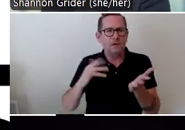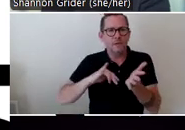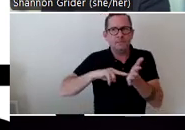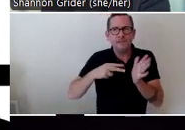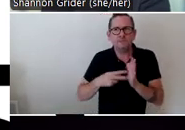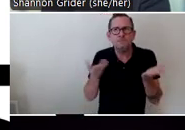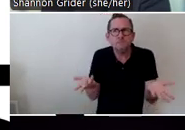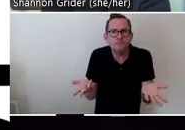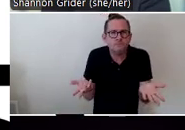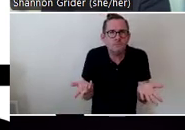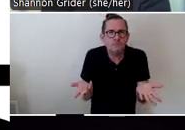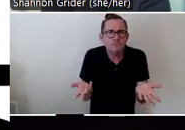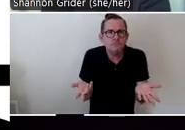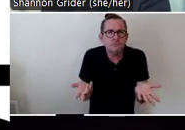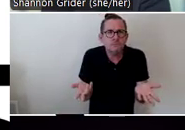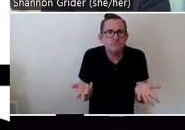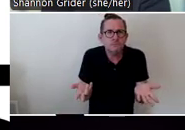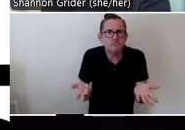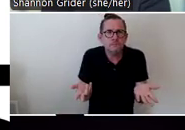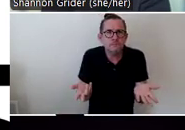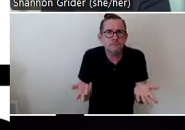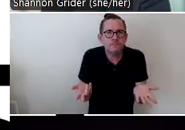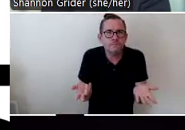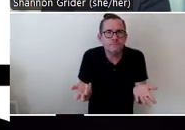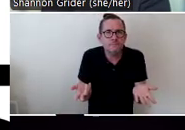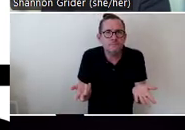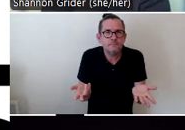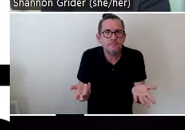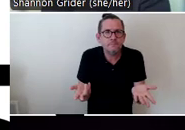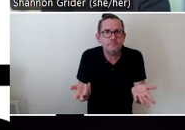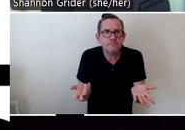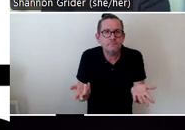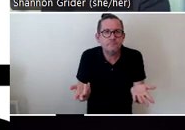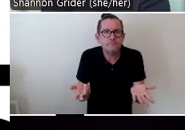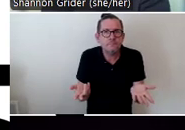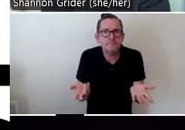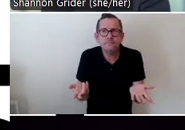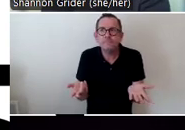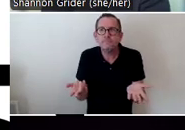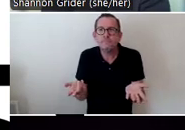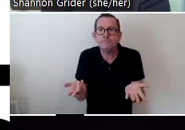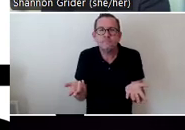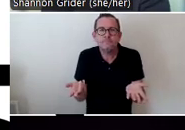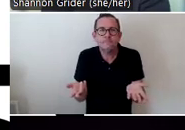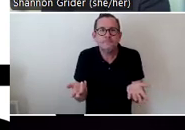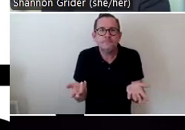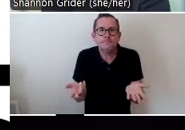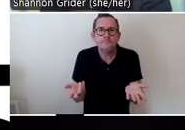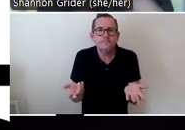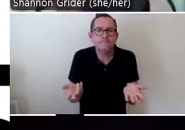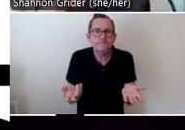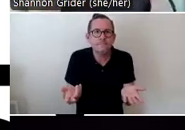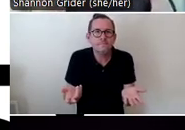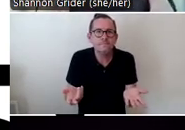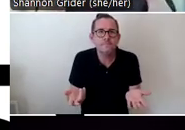left, what do you think that means? The one with the ear and the lines. That is going to be a